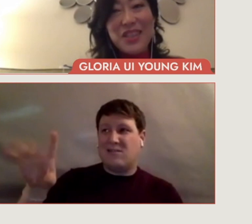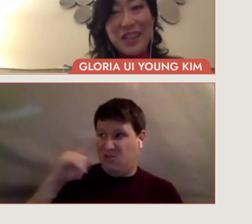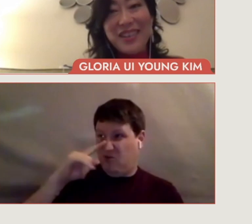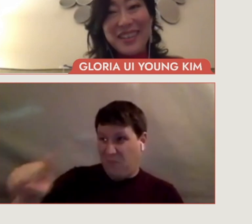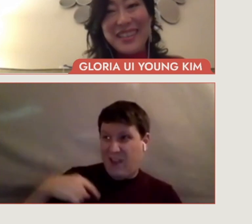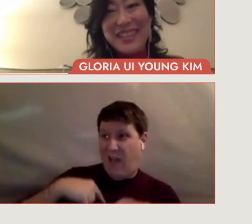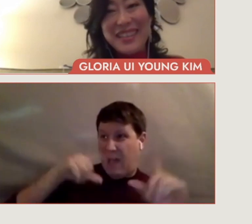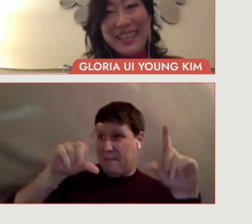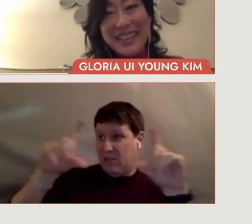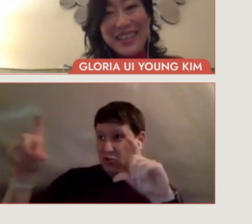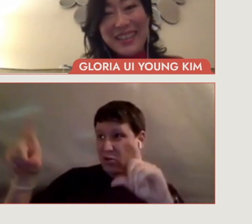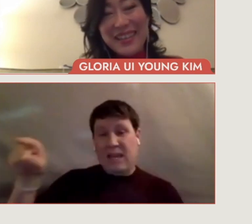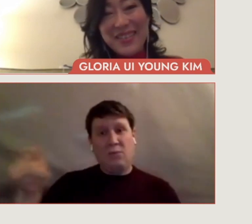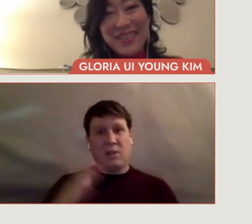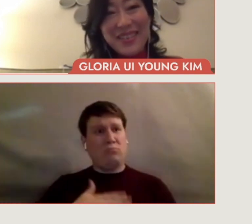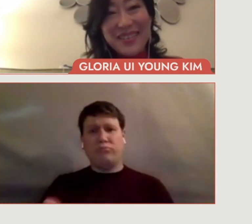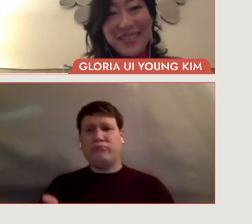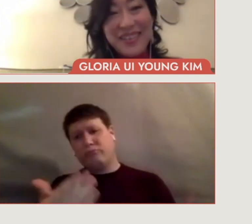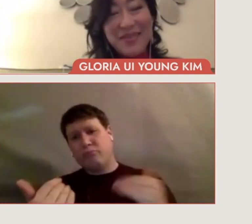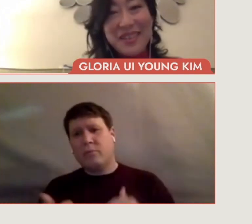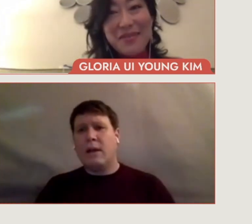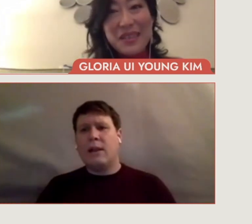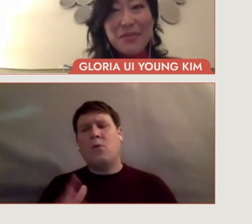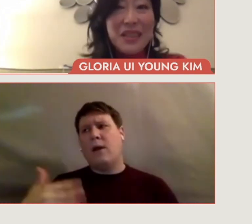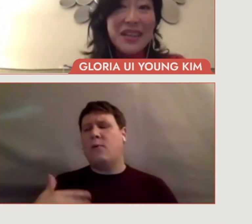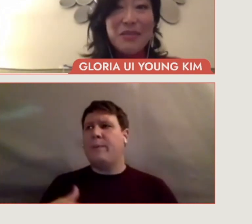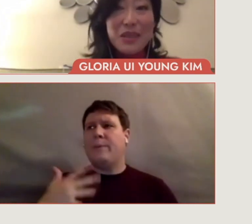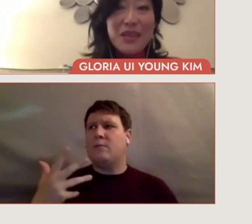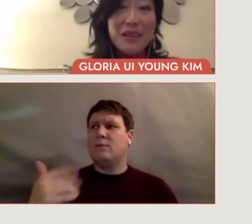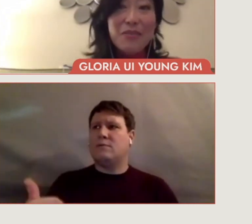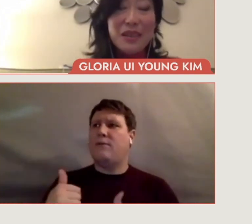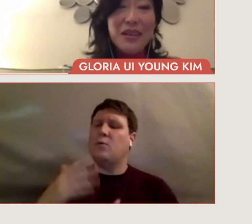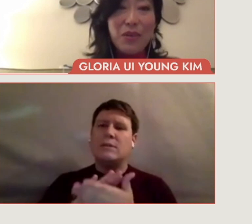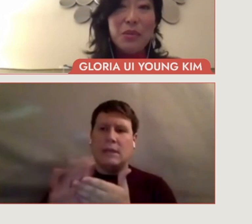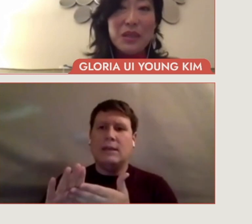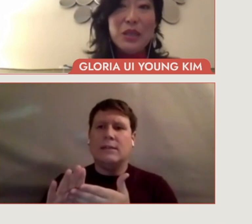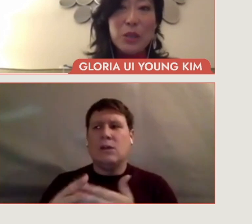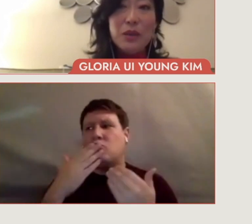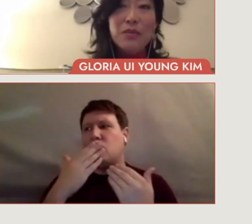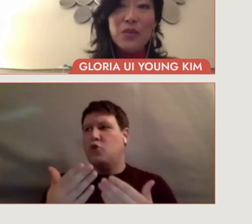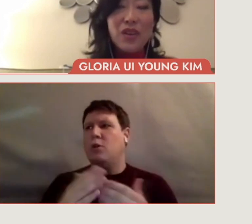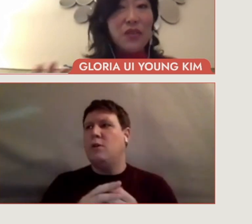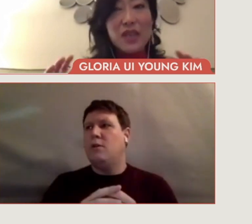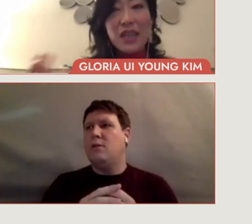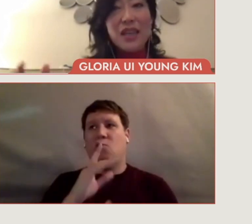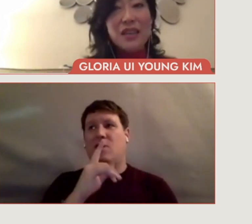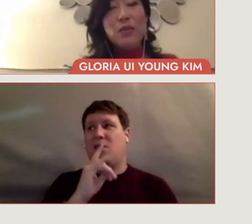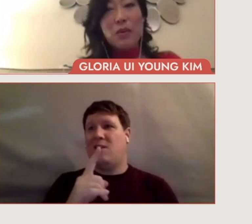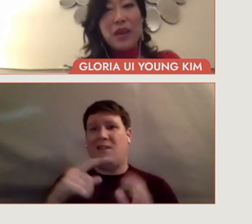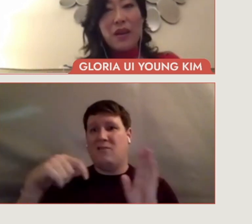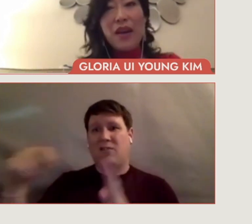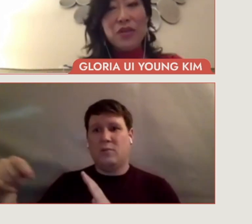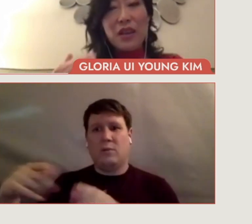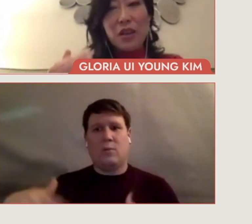he was really generous, you know? So it was nice. It was good. It was like a great place to shoot, and it was very self-contained, and